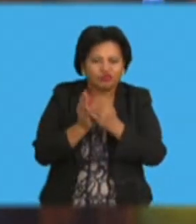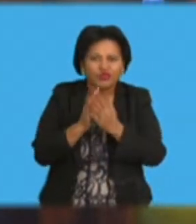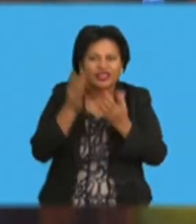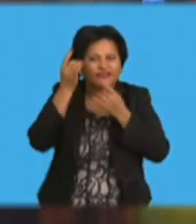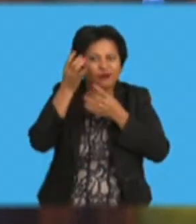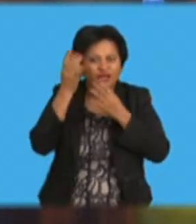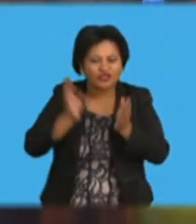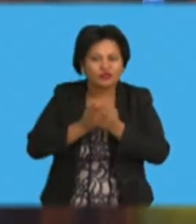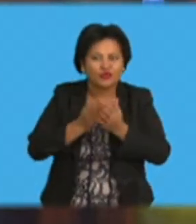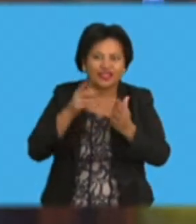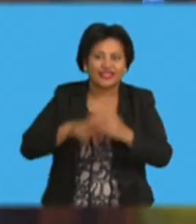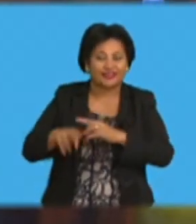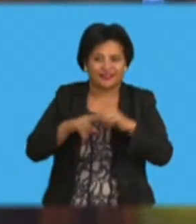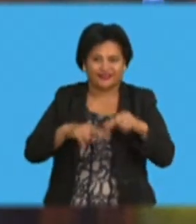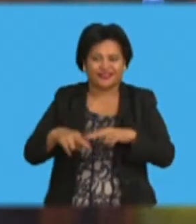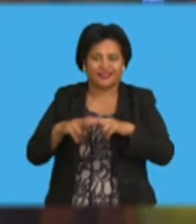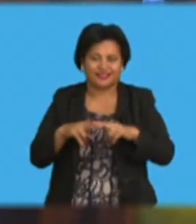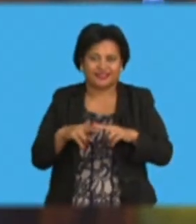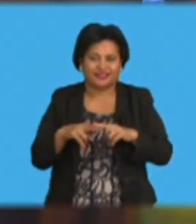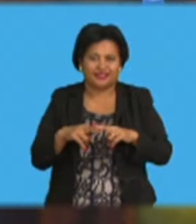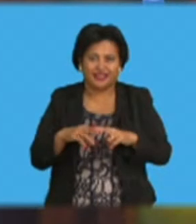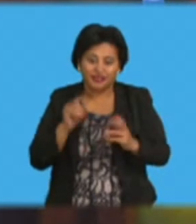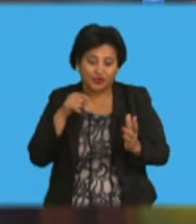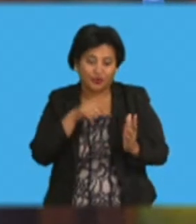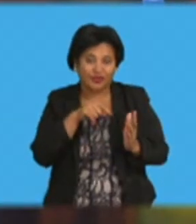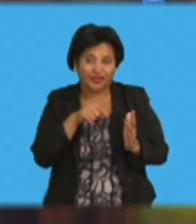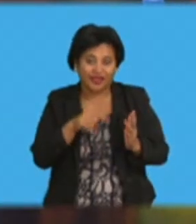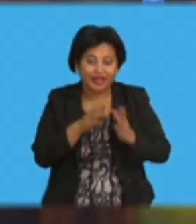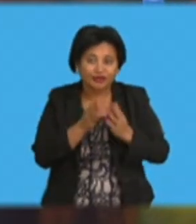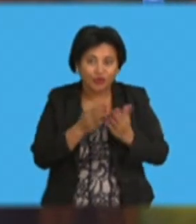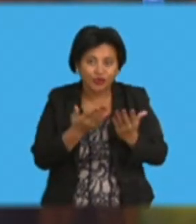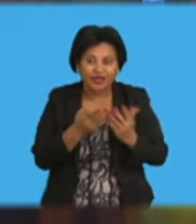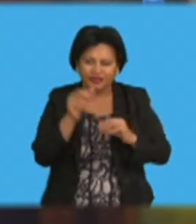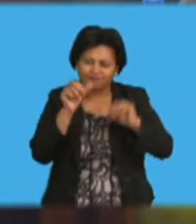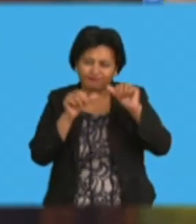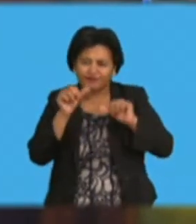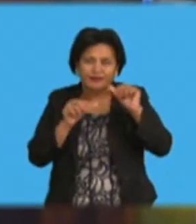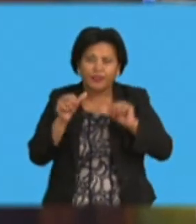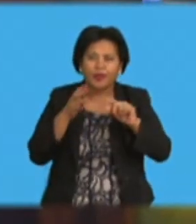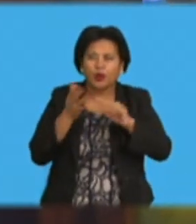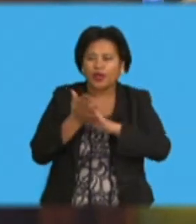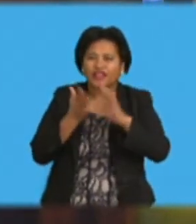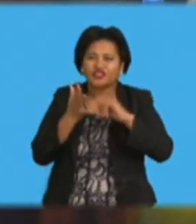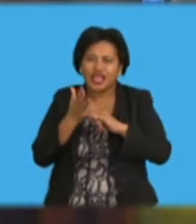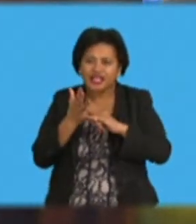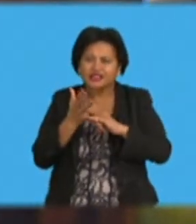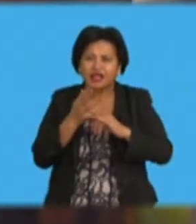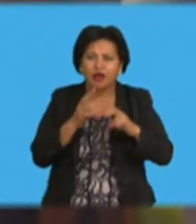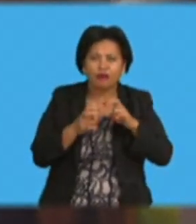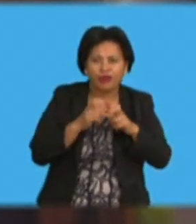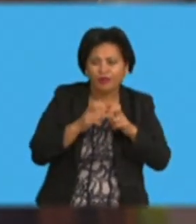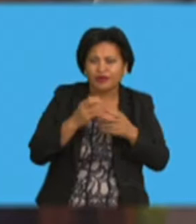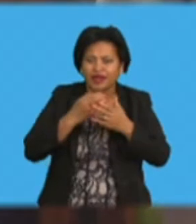it looks at, it analyzes occupational health situation in Fiji, or it identifies things that we need to do